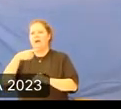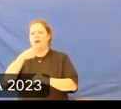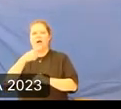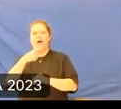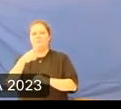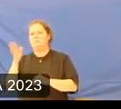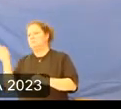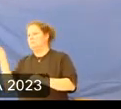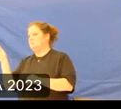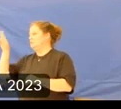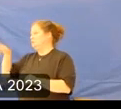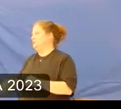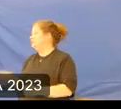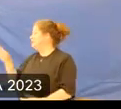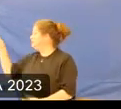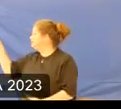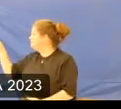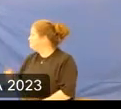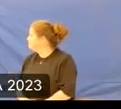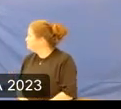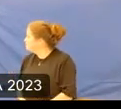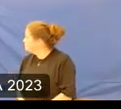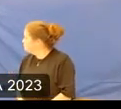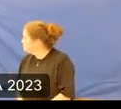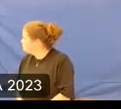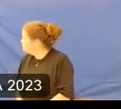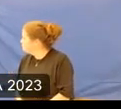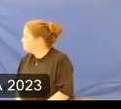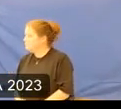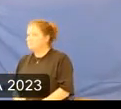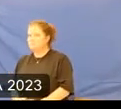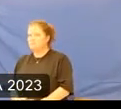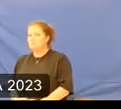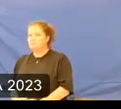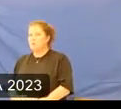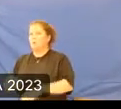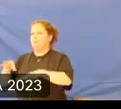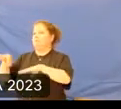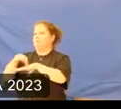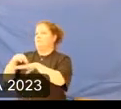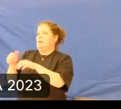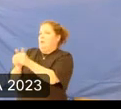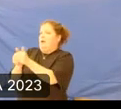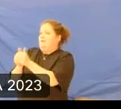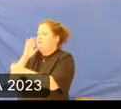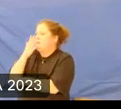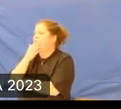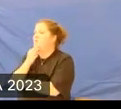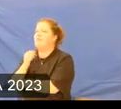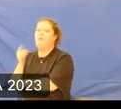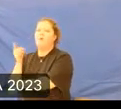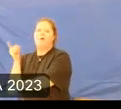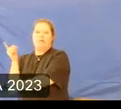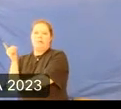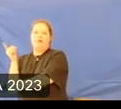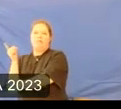window, and then you can suggest a threat at the same time